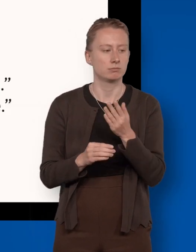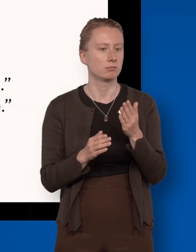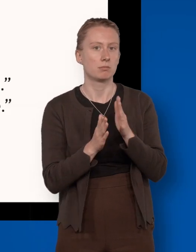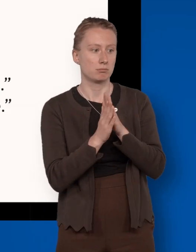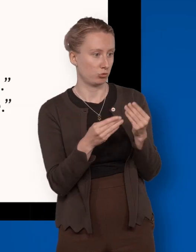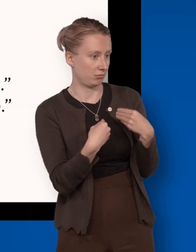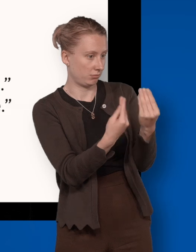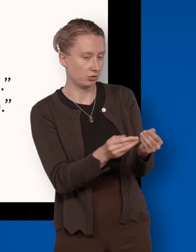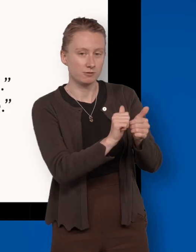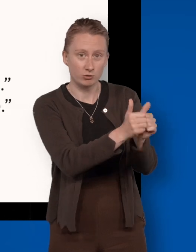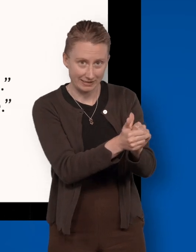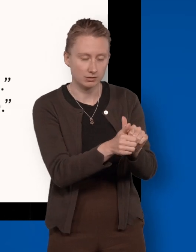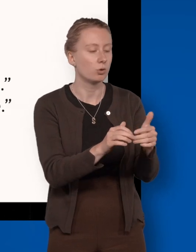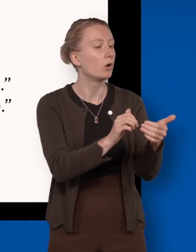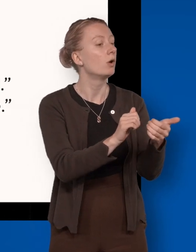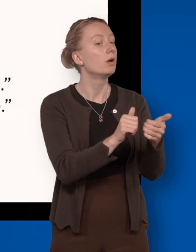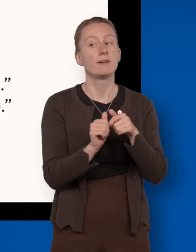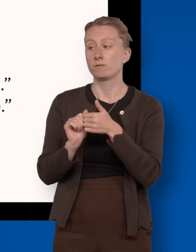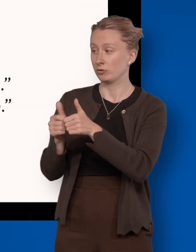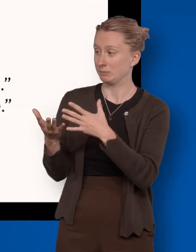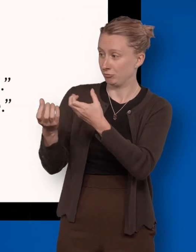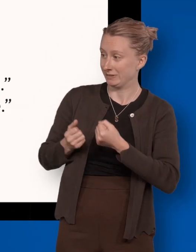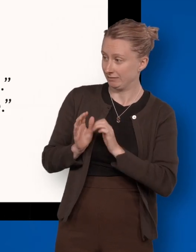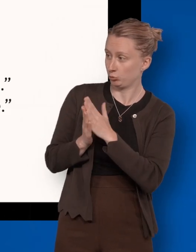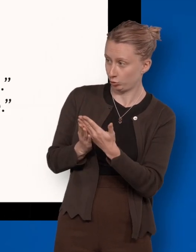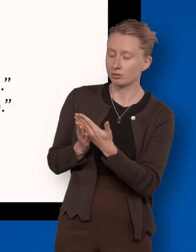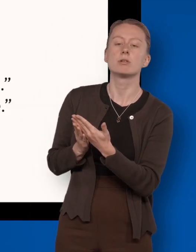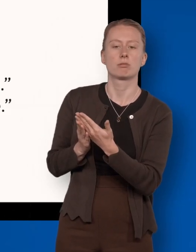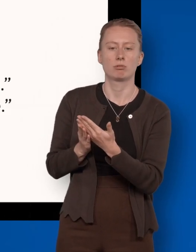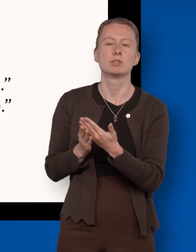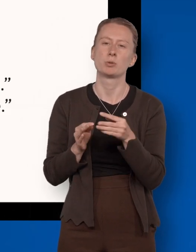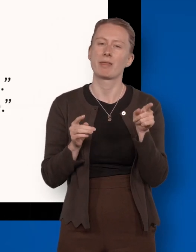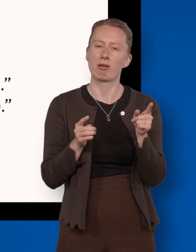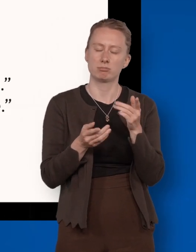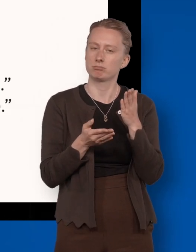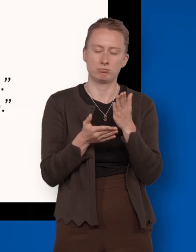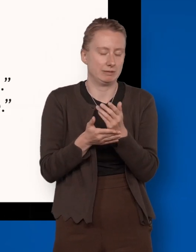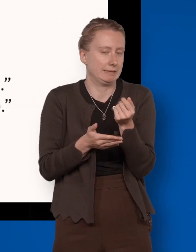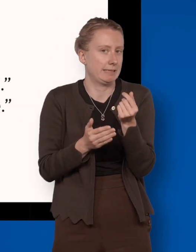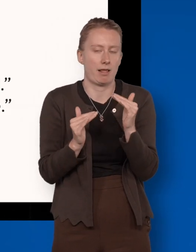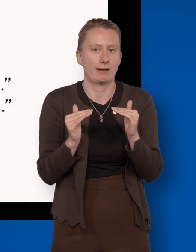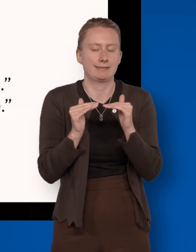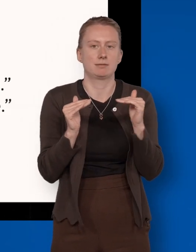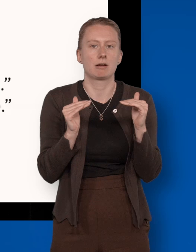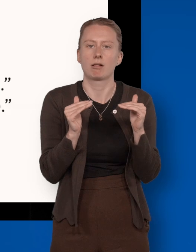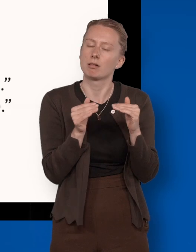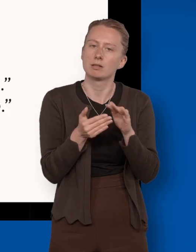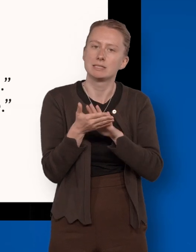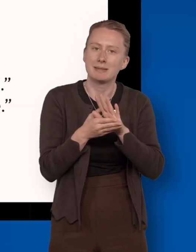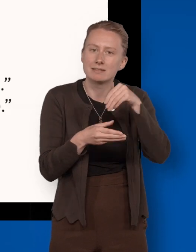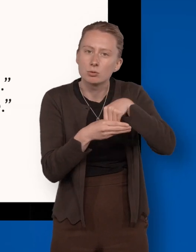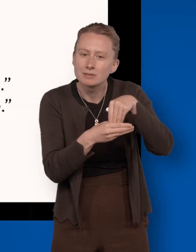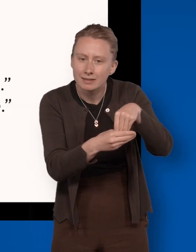received the book from her. So this contains sort of almost identical semantic content. Two sentences